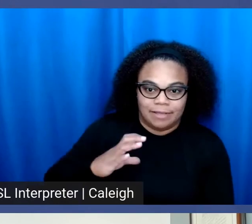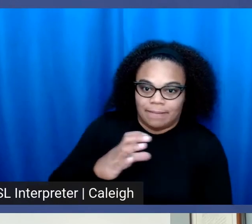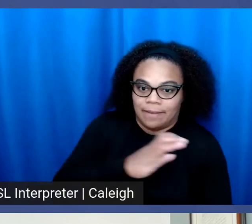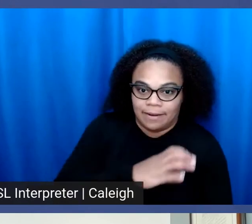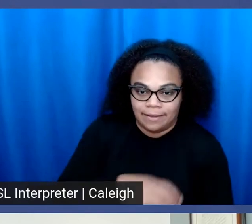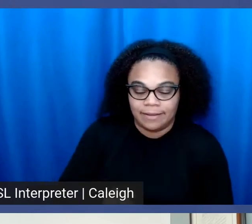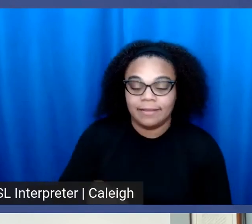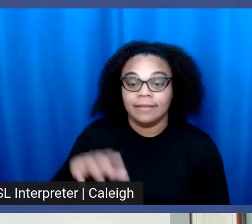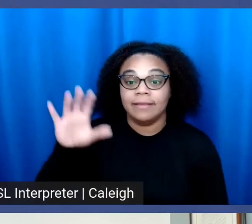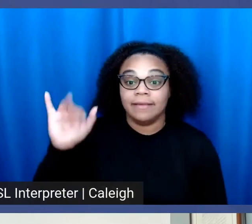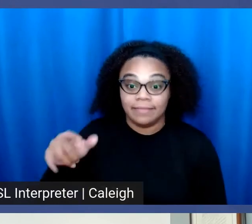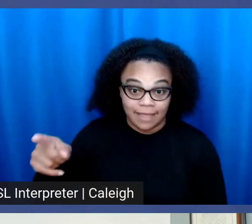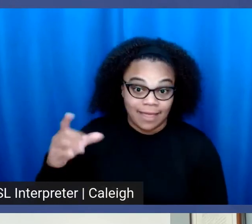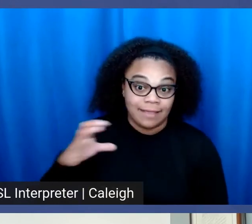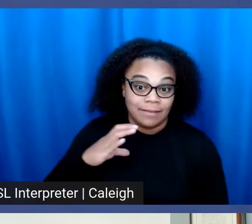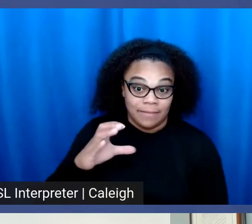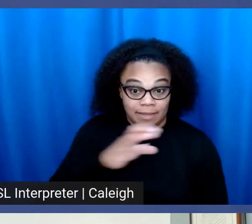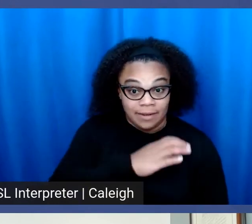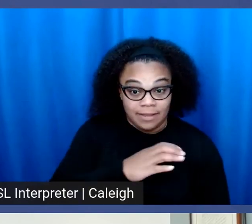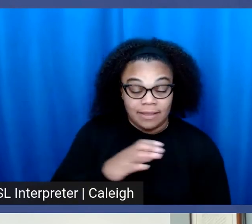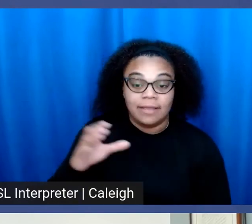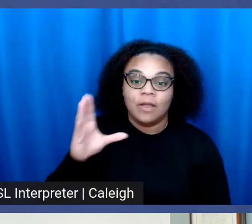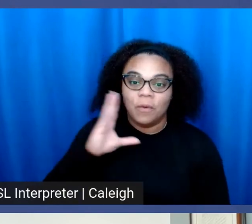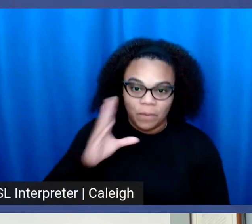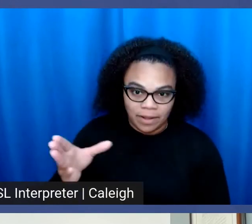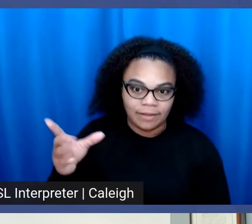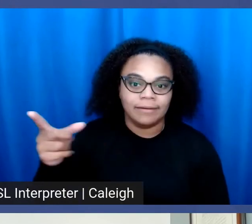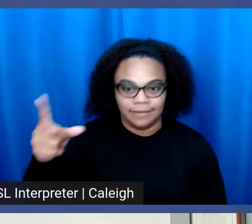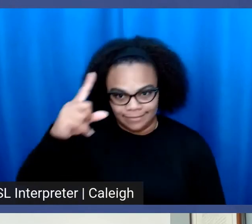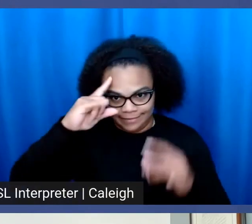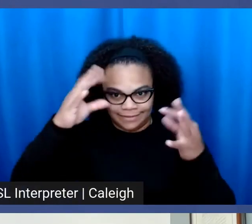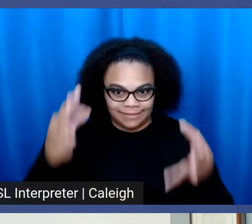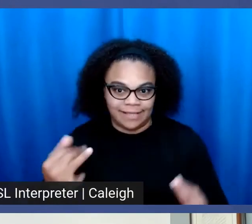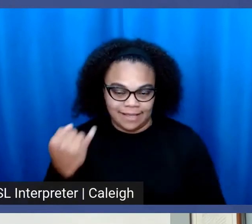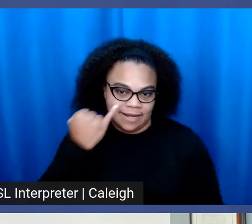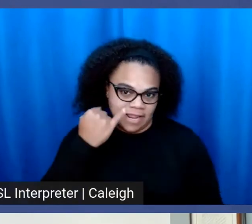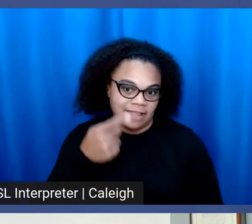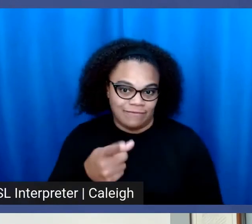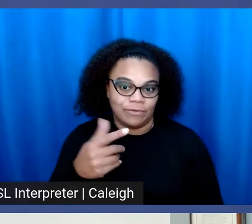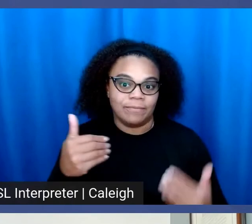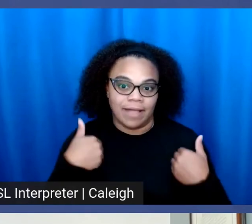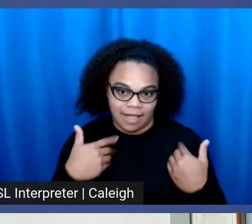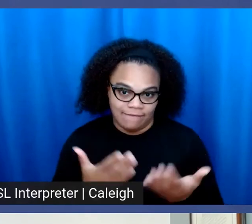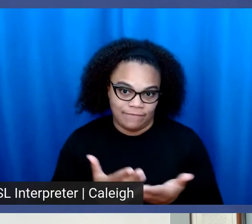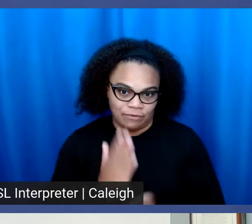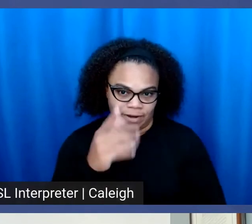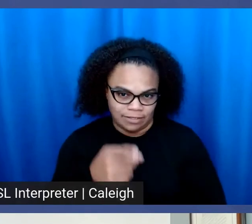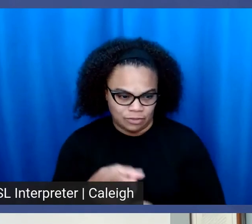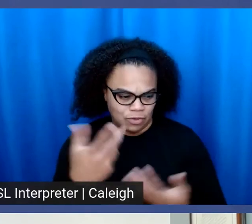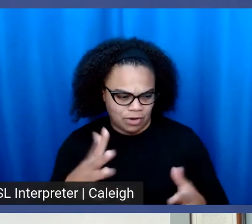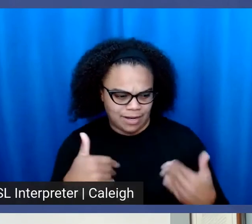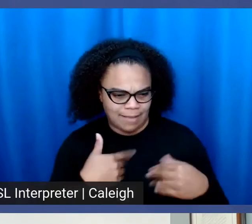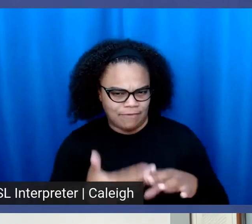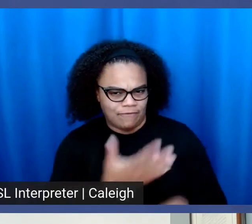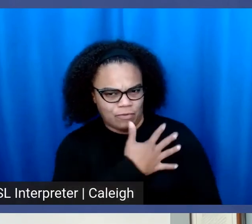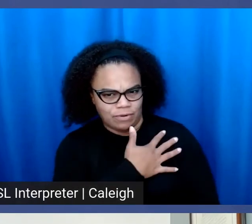that undetermined committee will then decide if you have the rights you already had